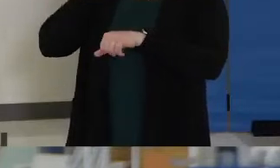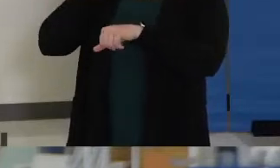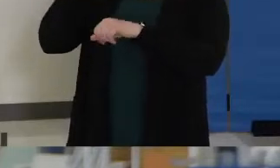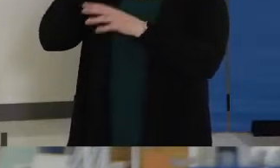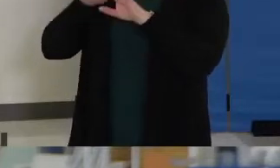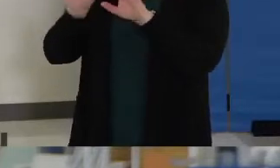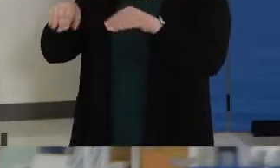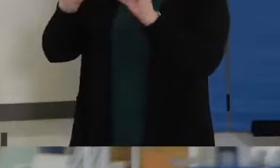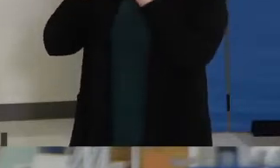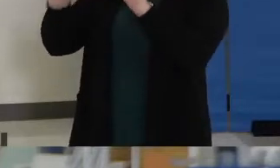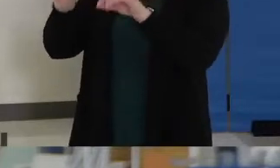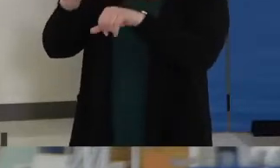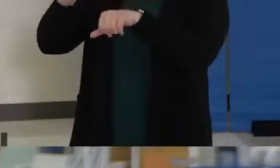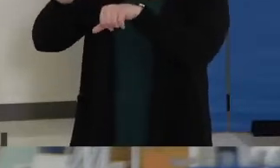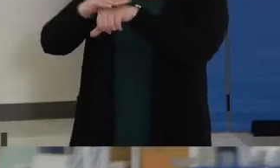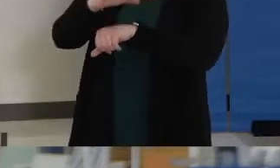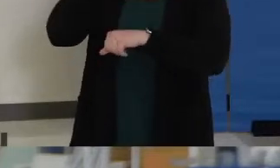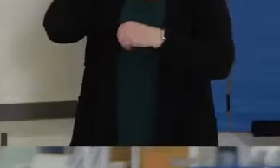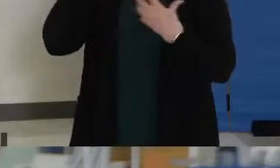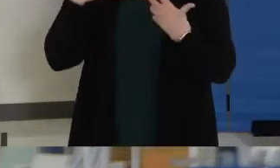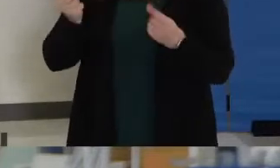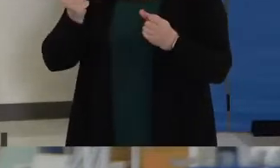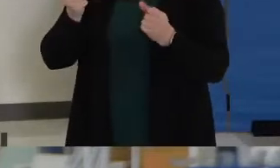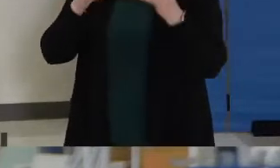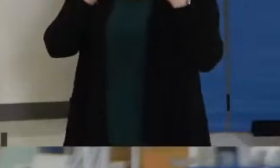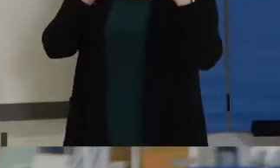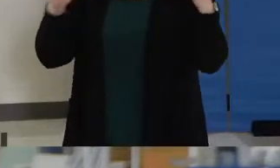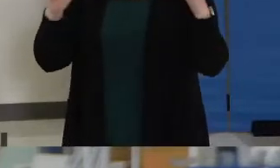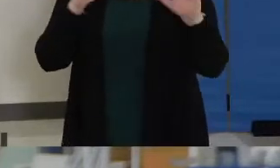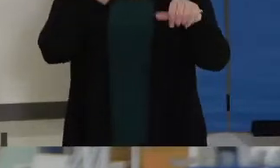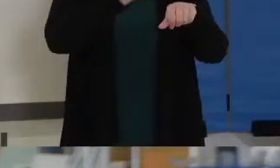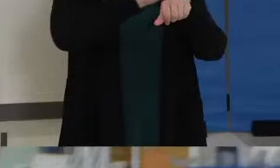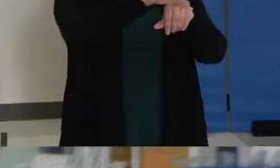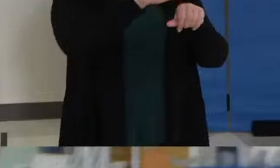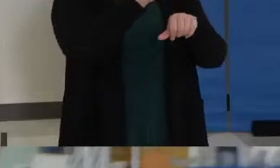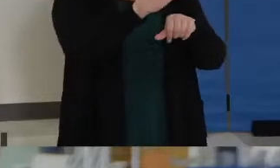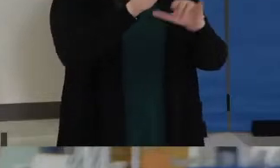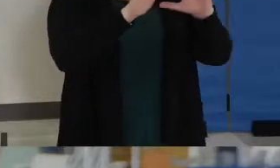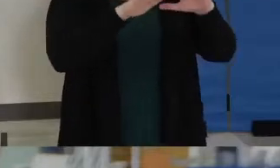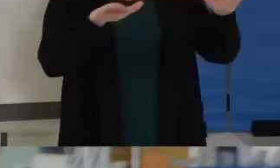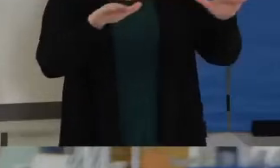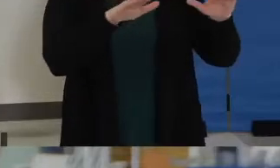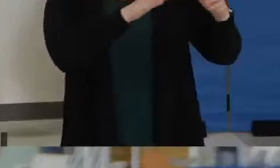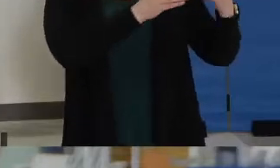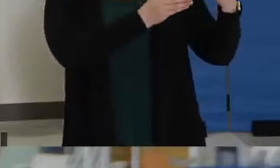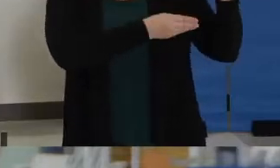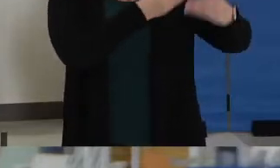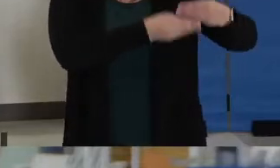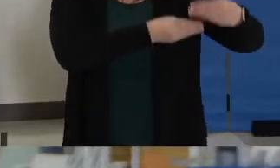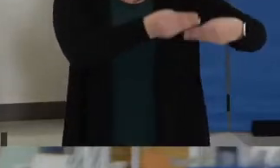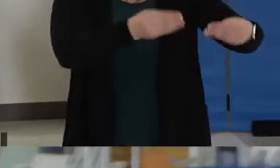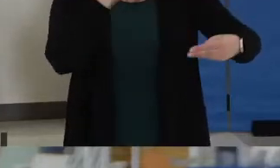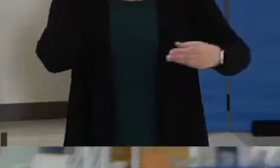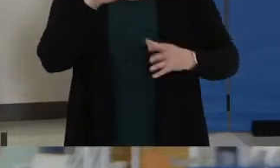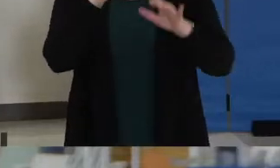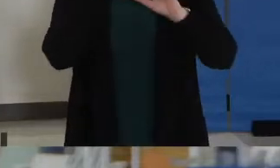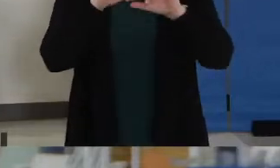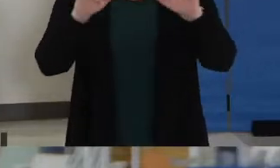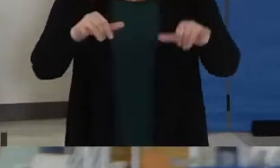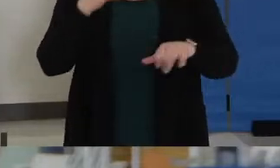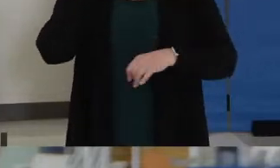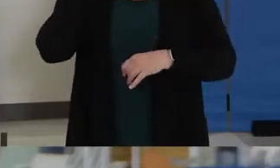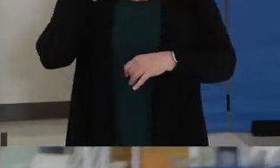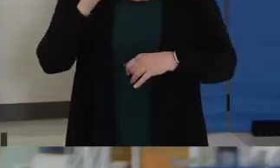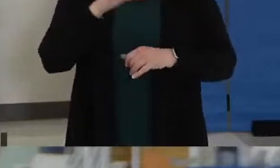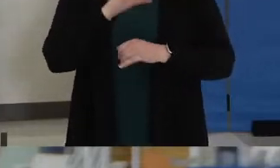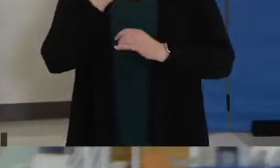and vice versa. And that in turn affects their children and becomes a generational issue for our California communities, one